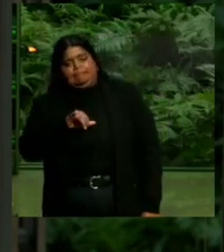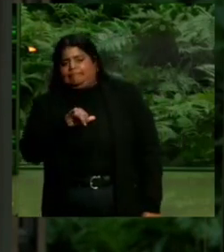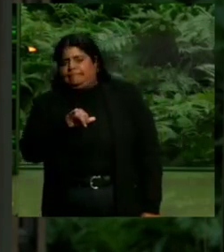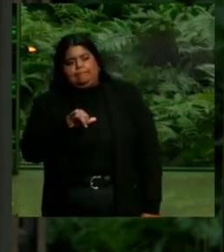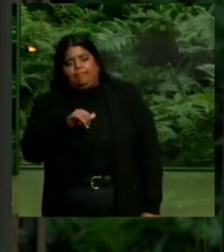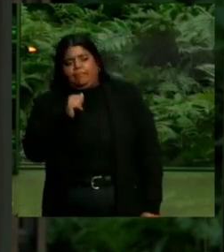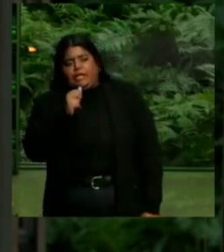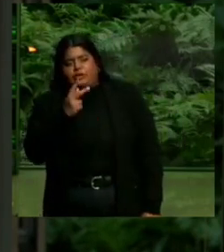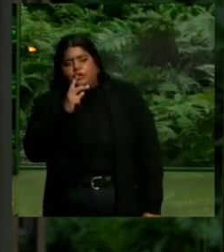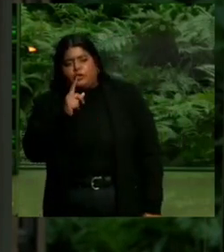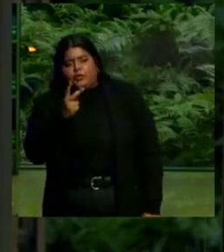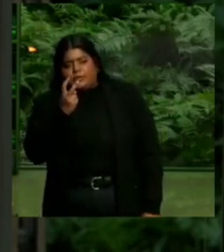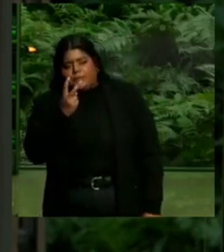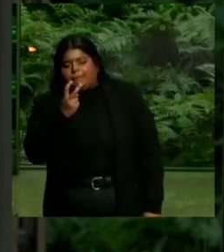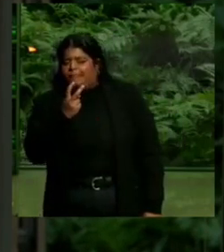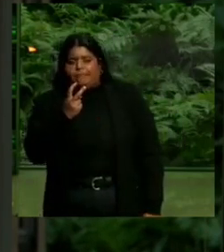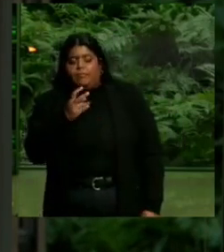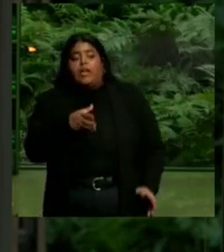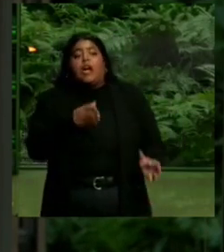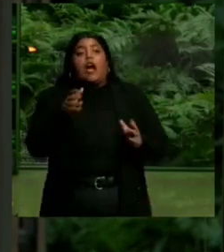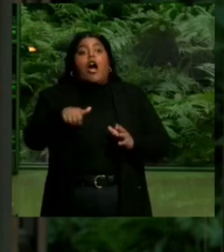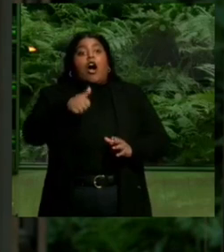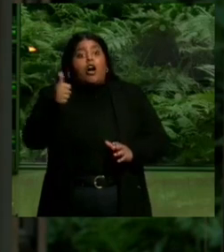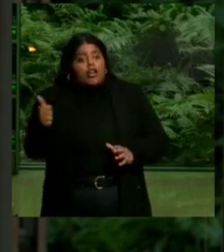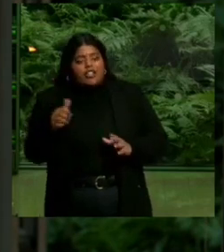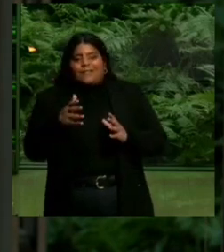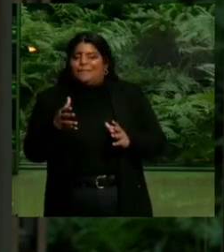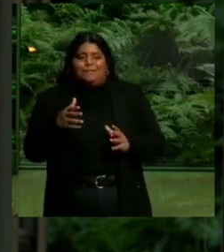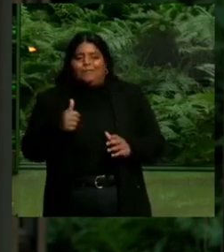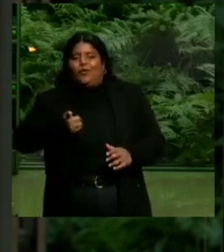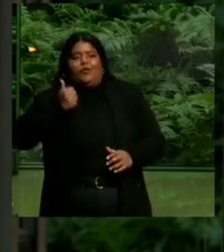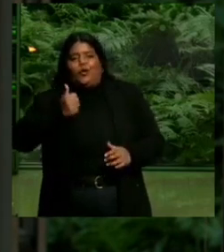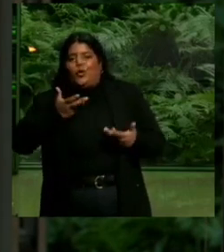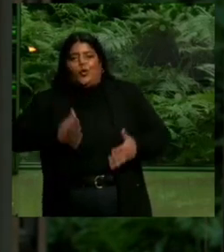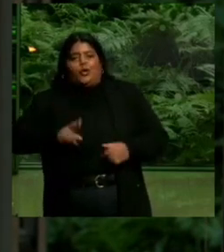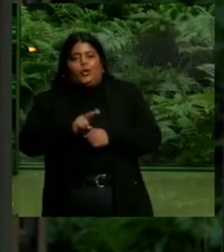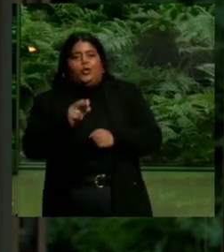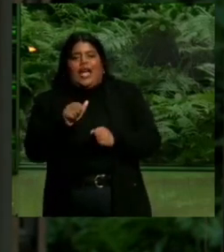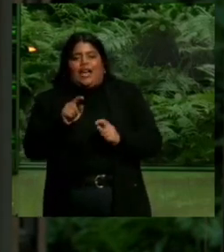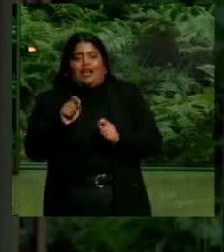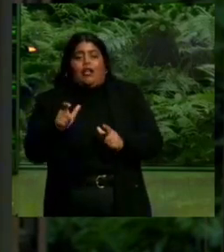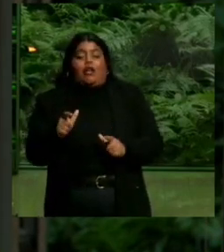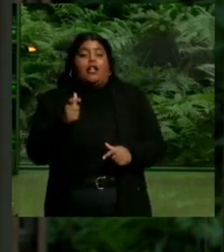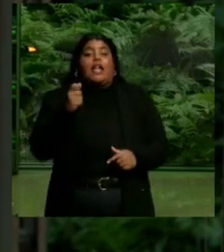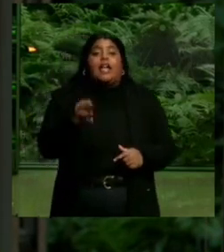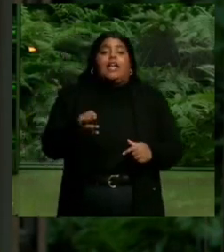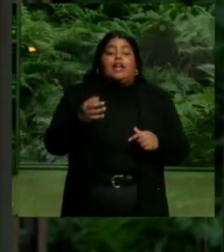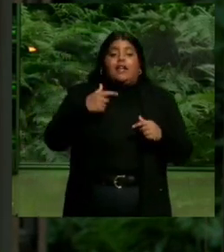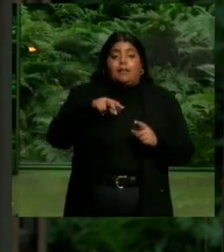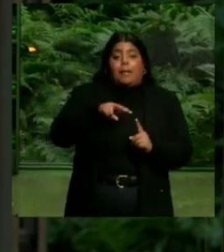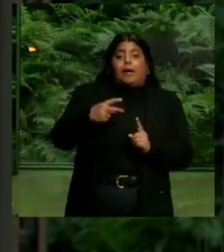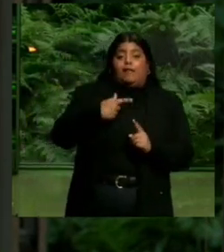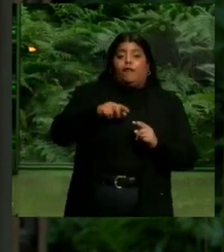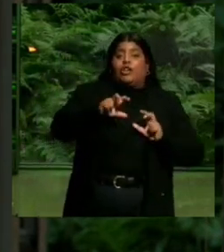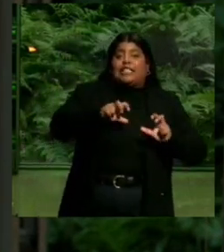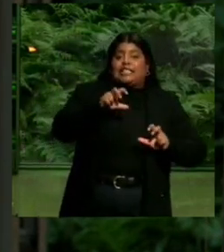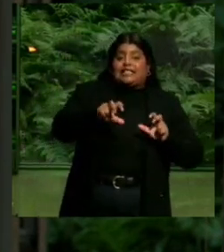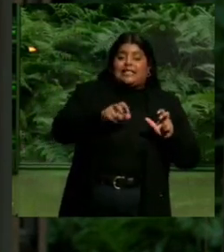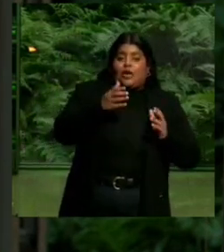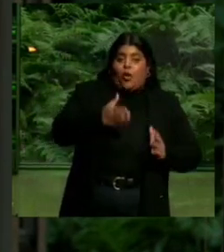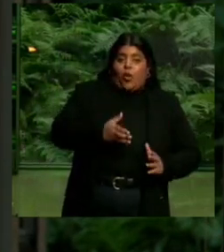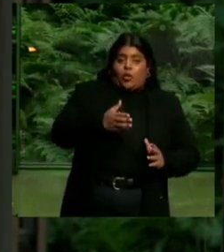to use it at all. And if I put myself in the shoes of our stakeholders, our customers, one of the things